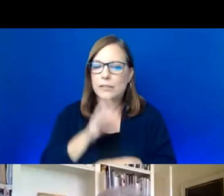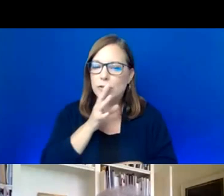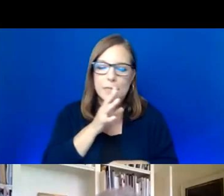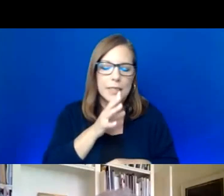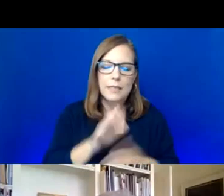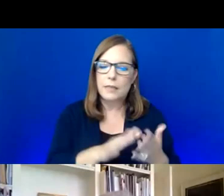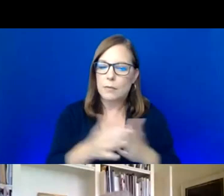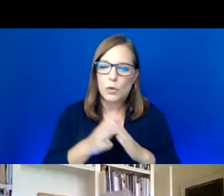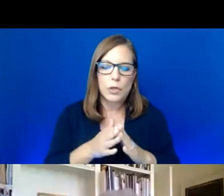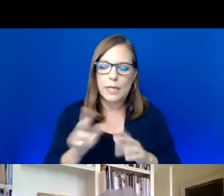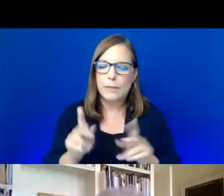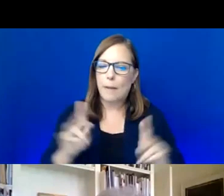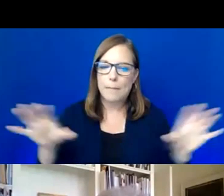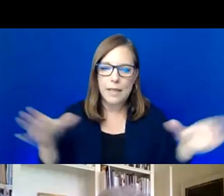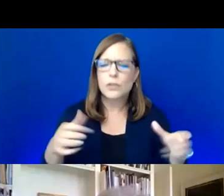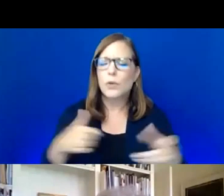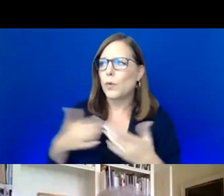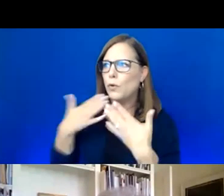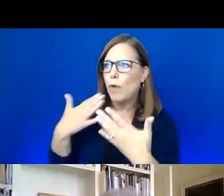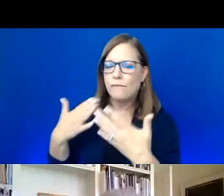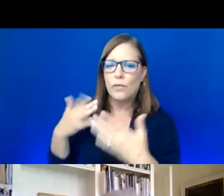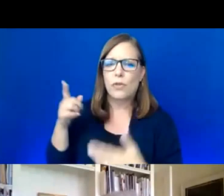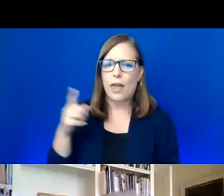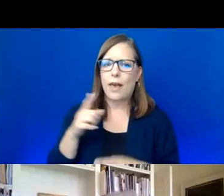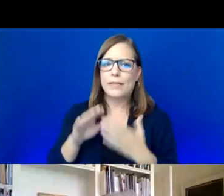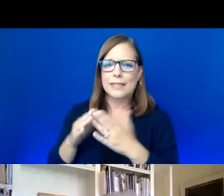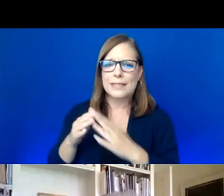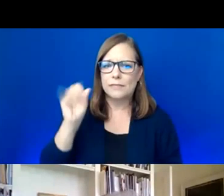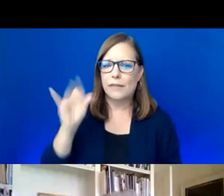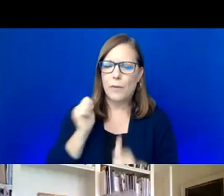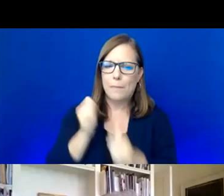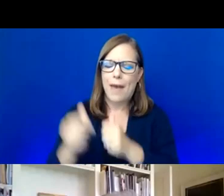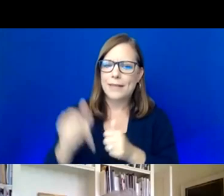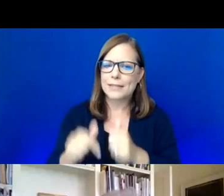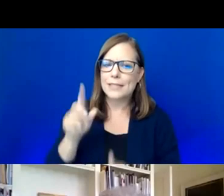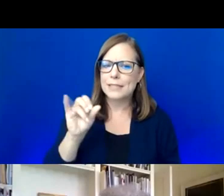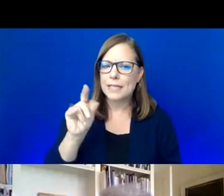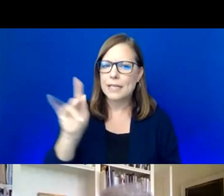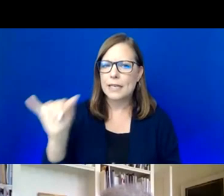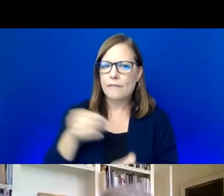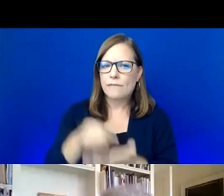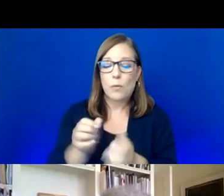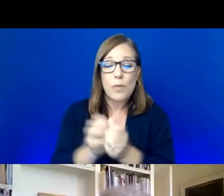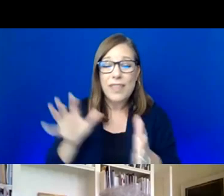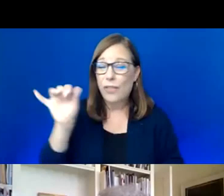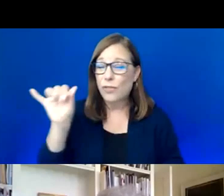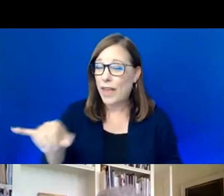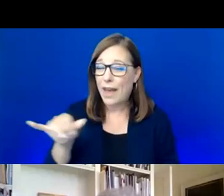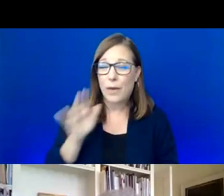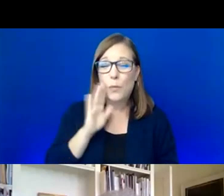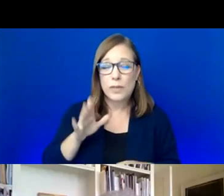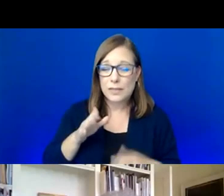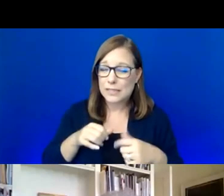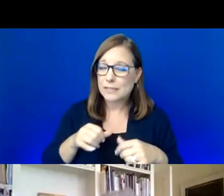that the city passed this Dignity Fund. I think without it, we'll still be struggling to fund some of the really